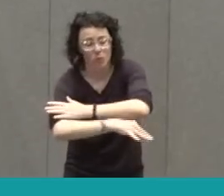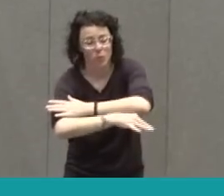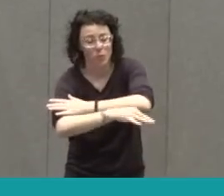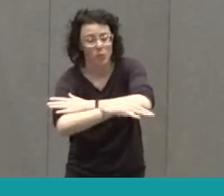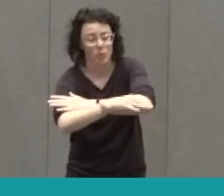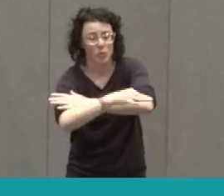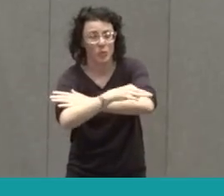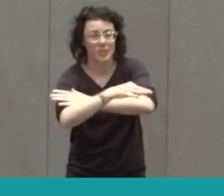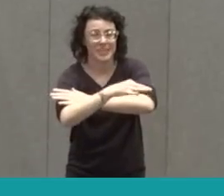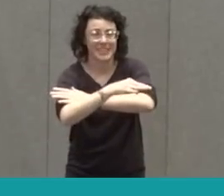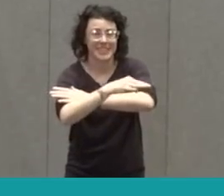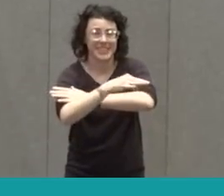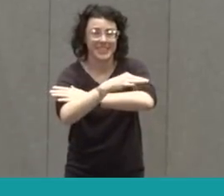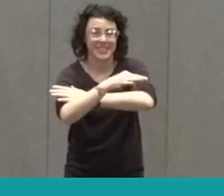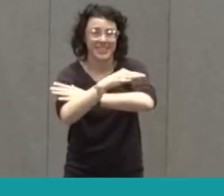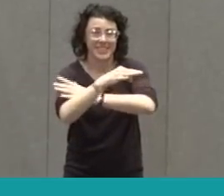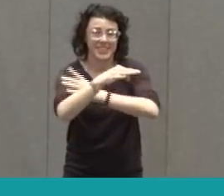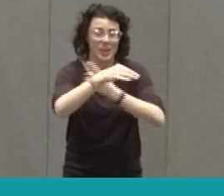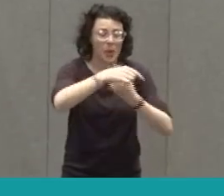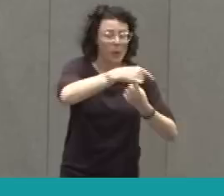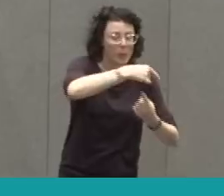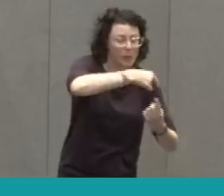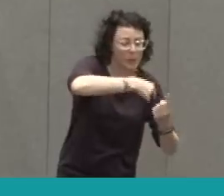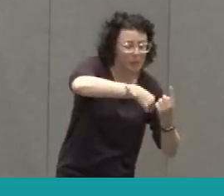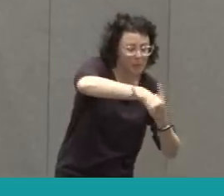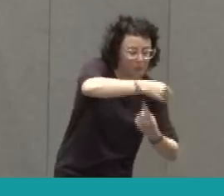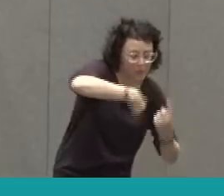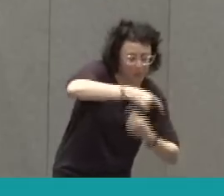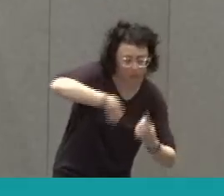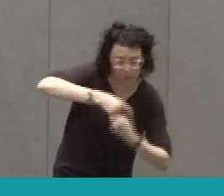darkness, spinning the night into light.